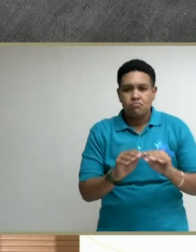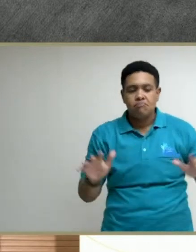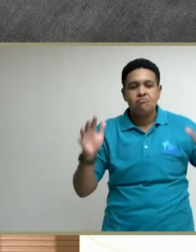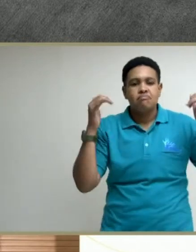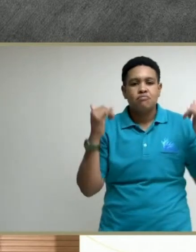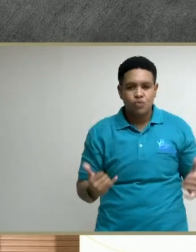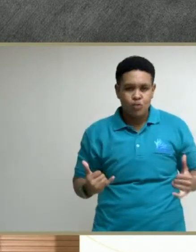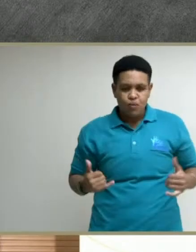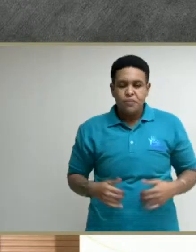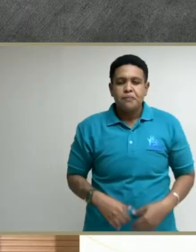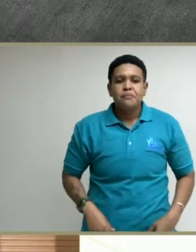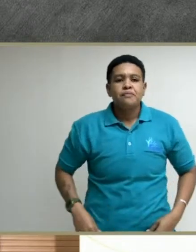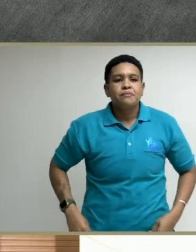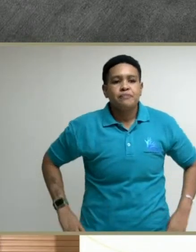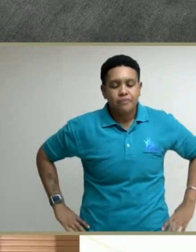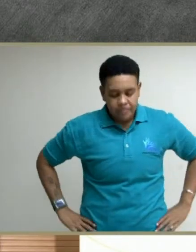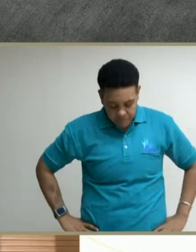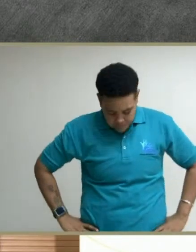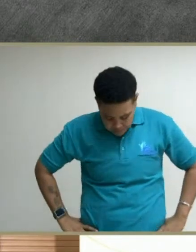presently.